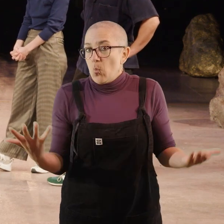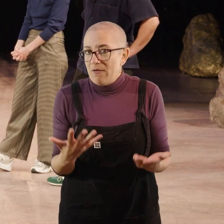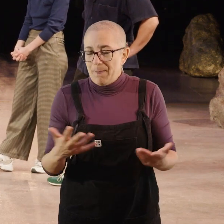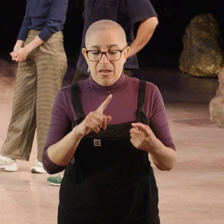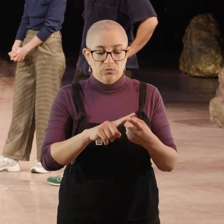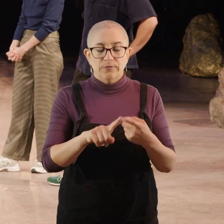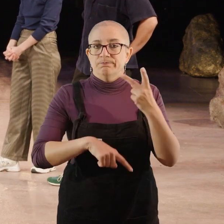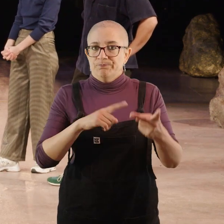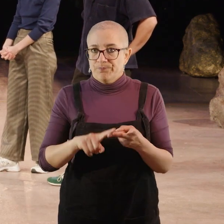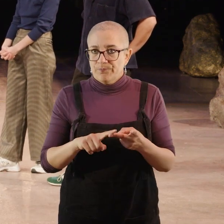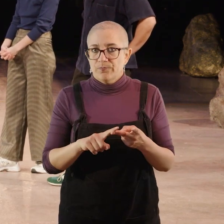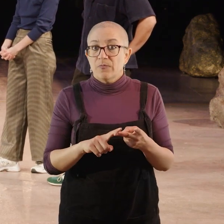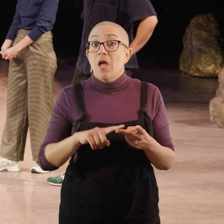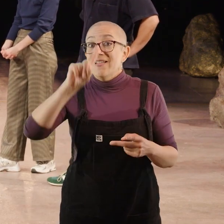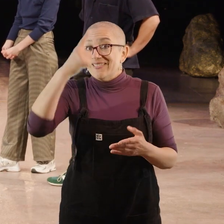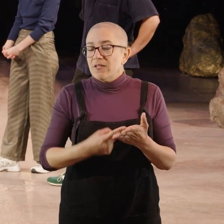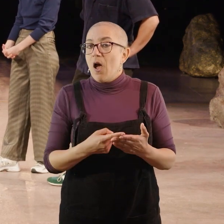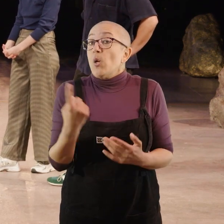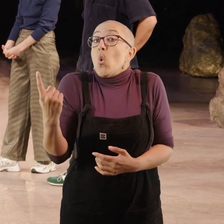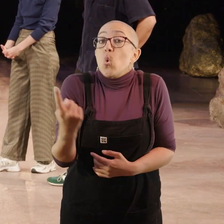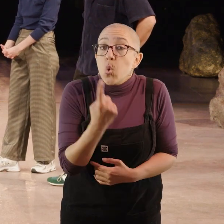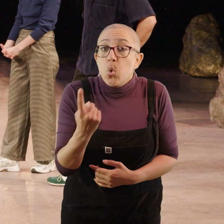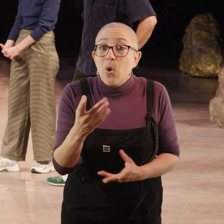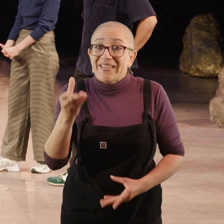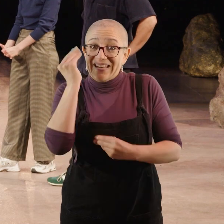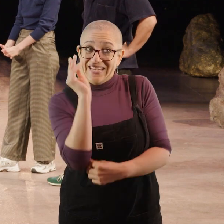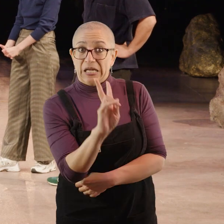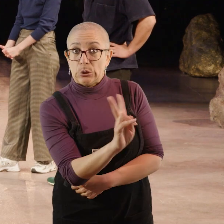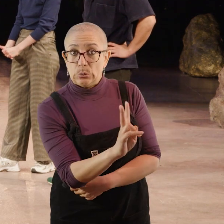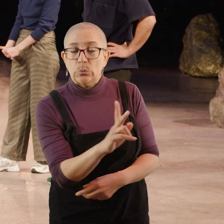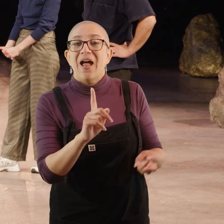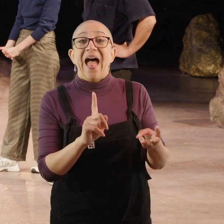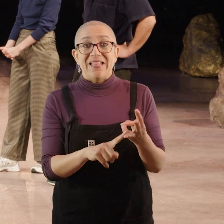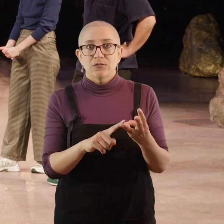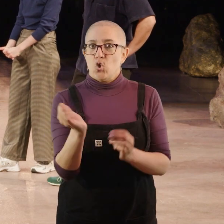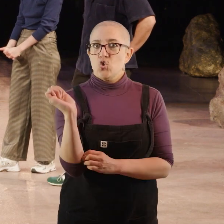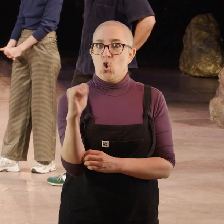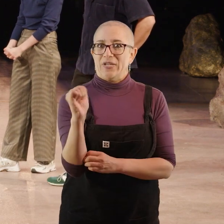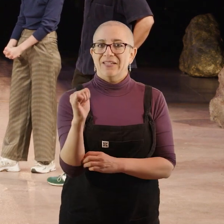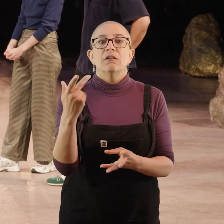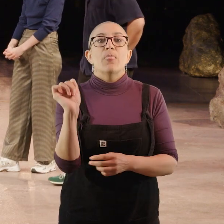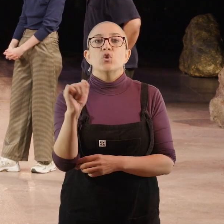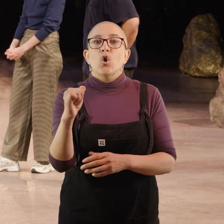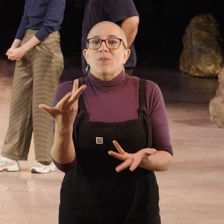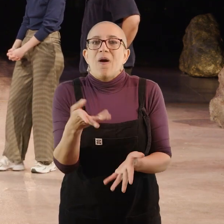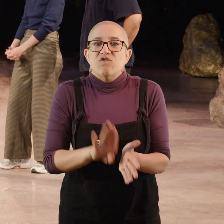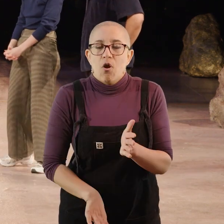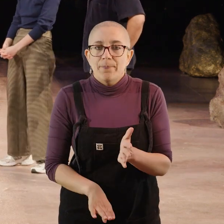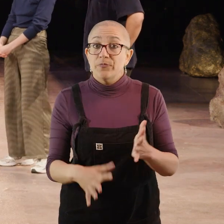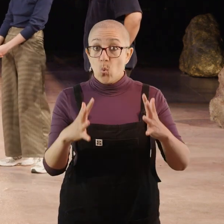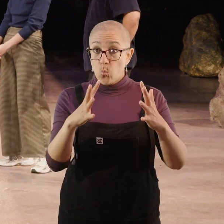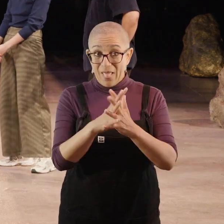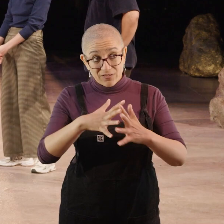decision about whether or not people are going to hear you or not. And there's a knocking, isn't there, where that might Yes. be. So, Bills, would